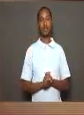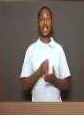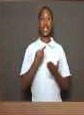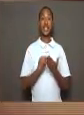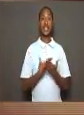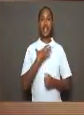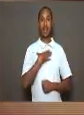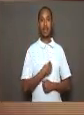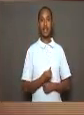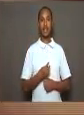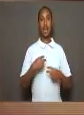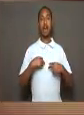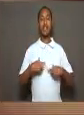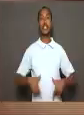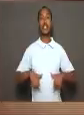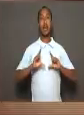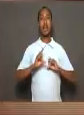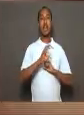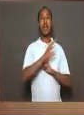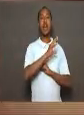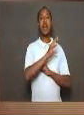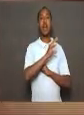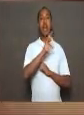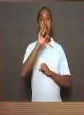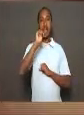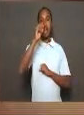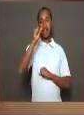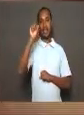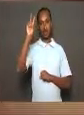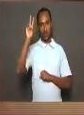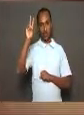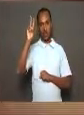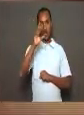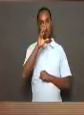These elements have stable Ns2,